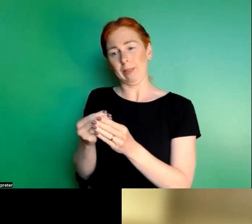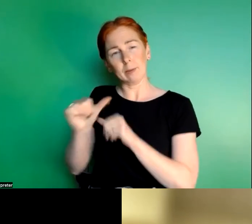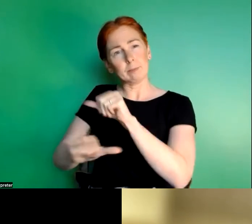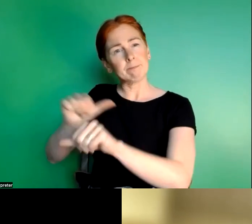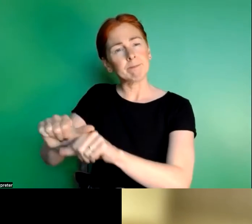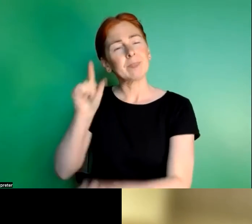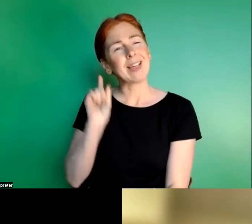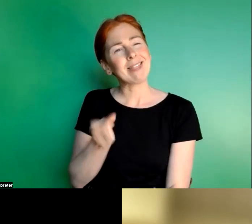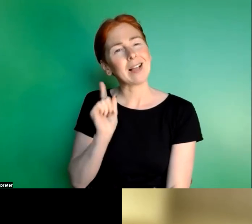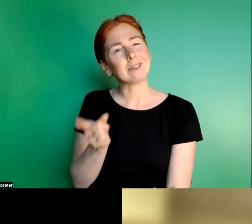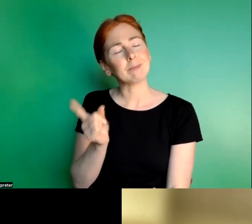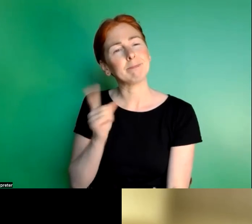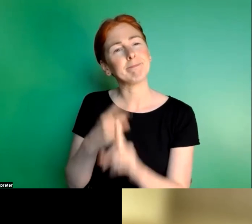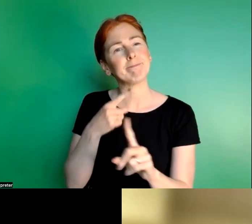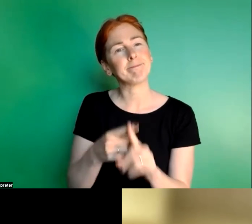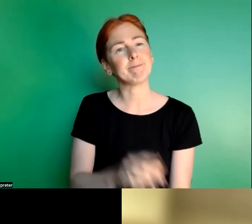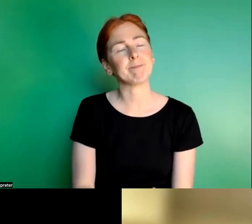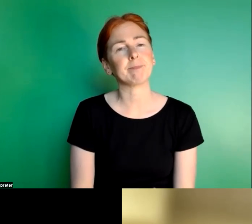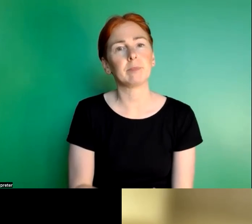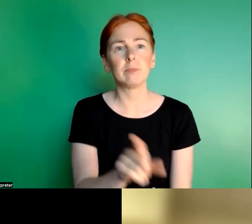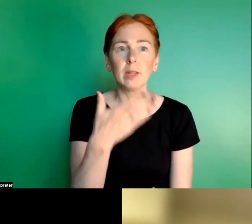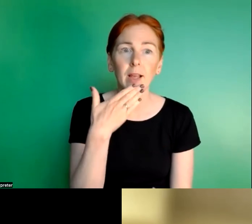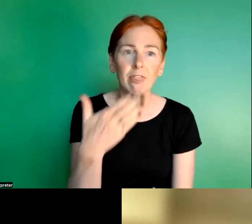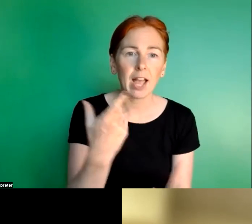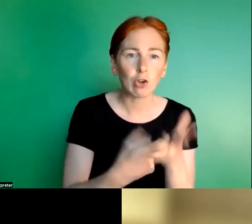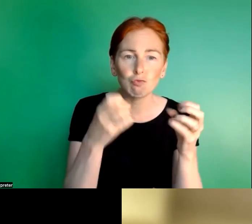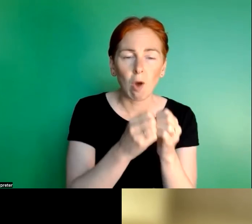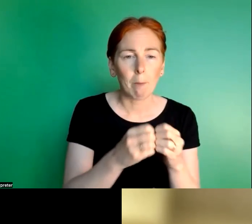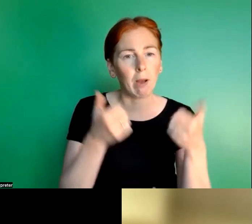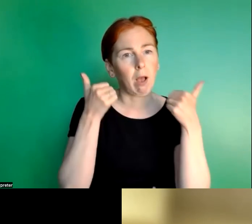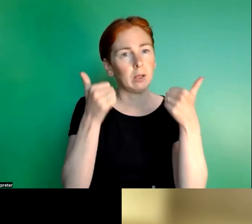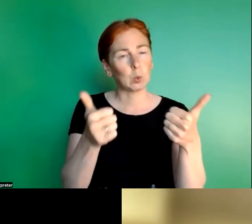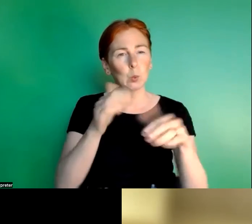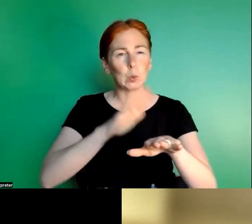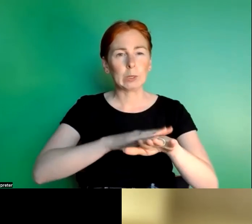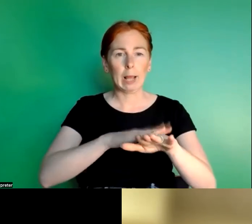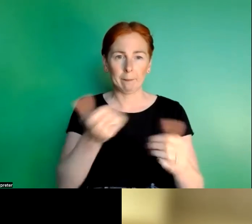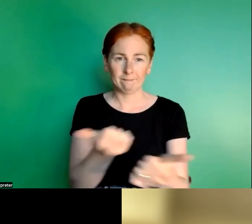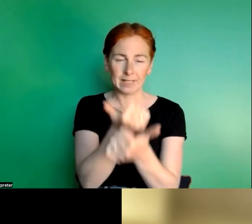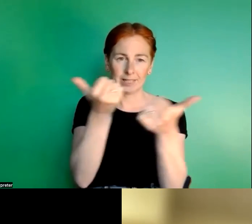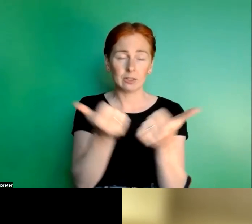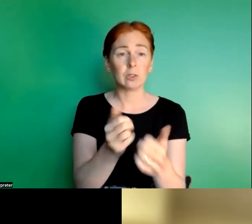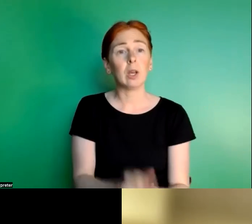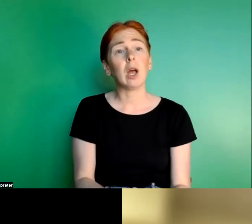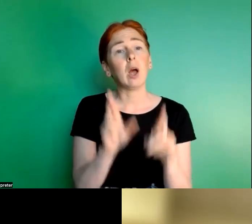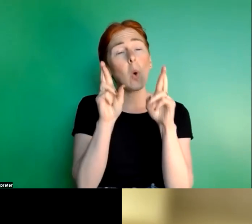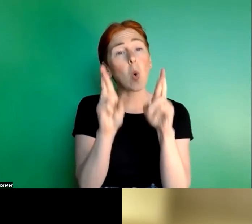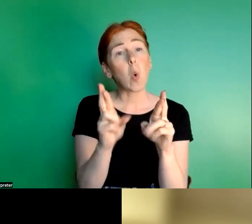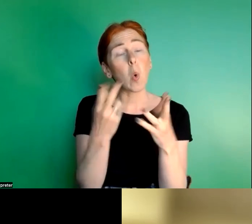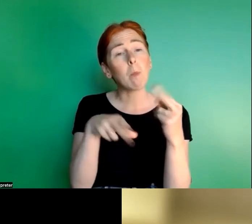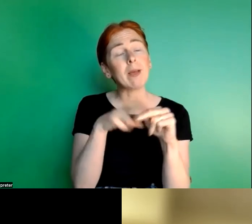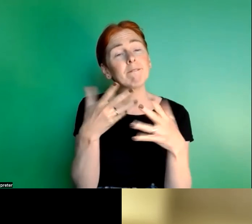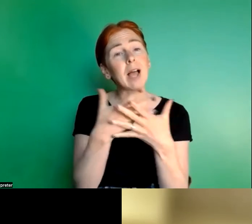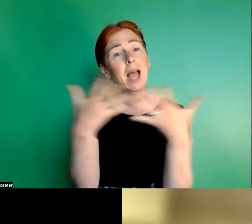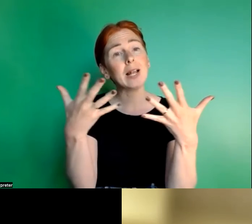Thank you, Rob. That seems like a great place to end it. And I do hope that anyone who hasn't yet reached out to any of our organisations, that's